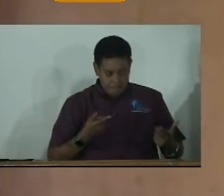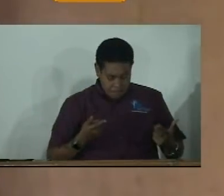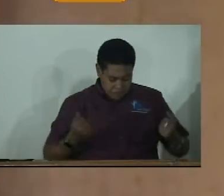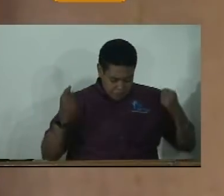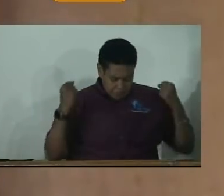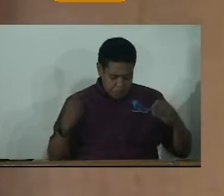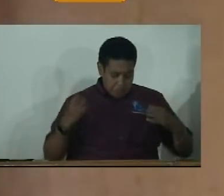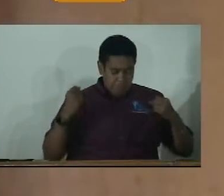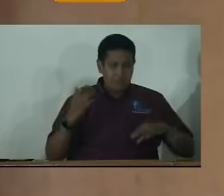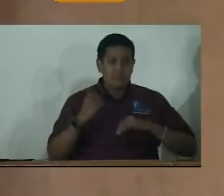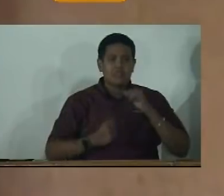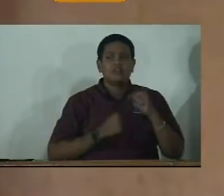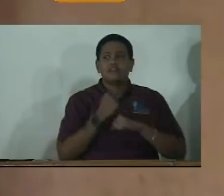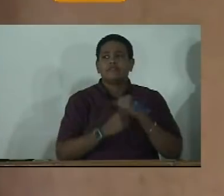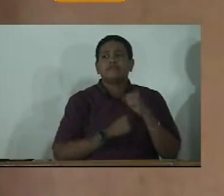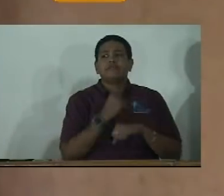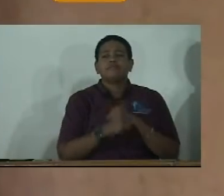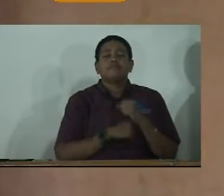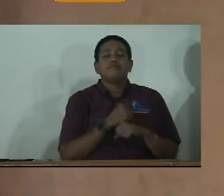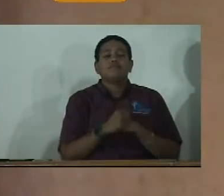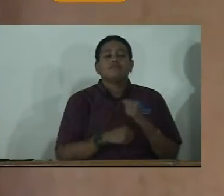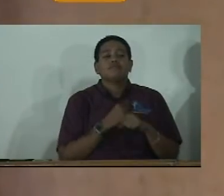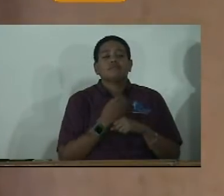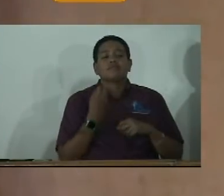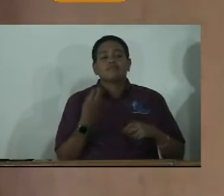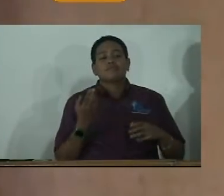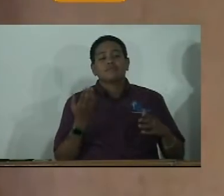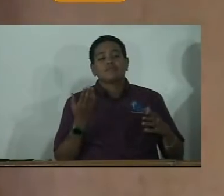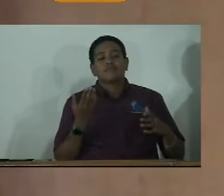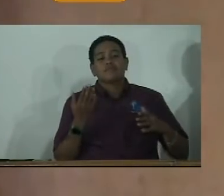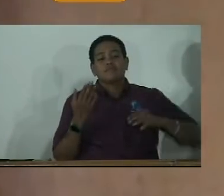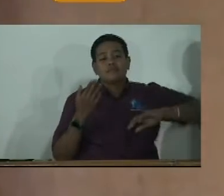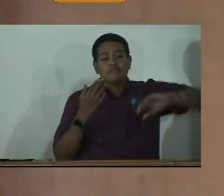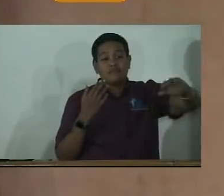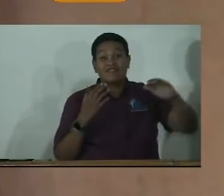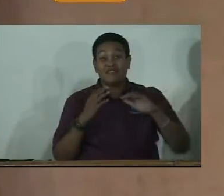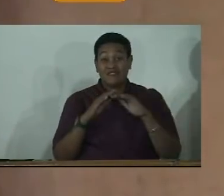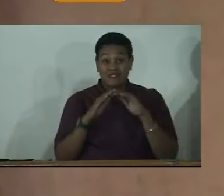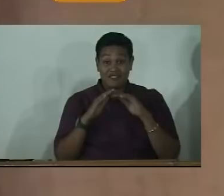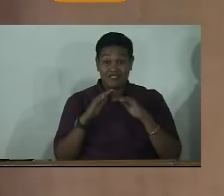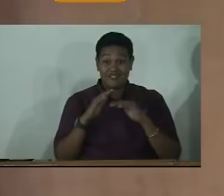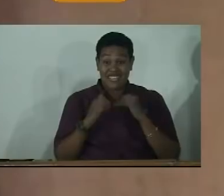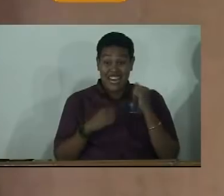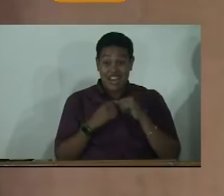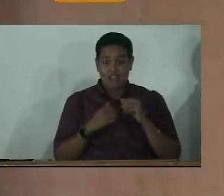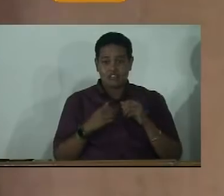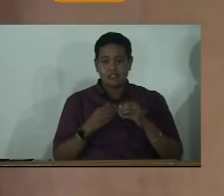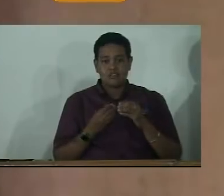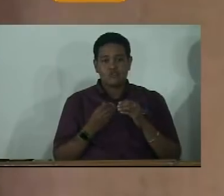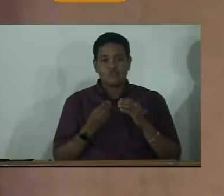decades of breeding the Jamaica Hope dairy cattle, and